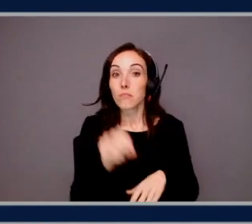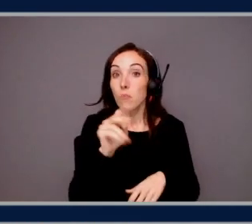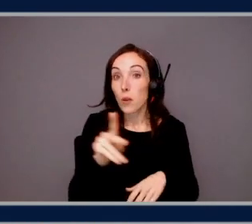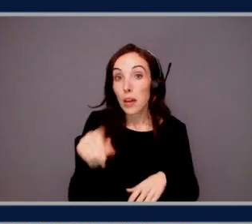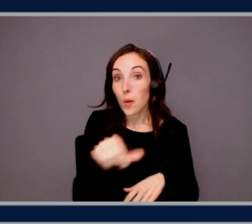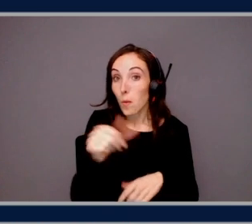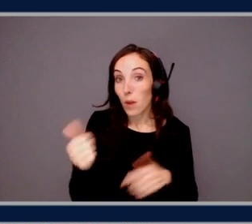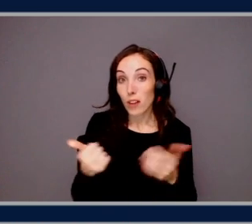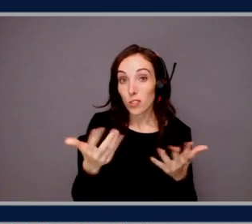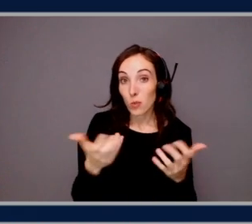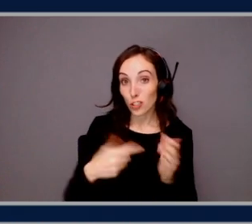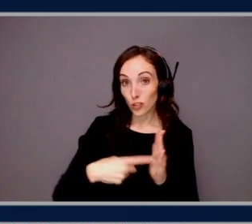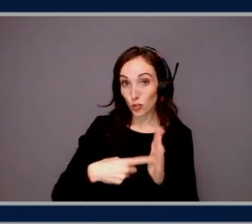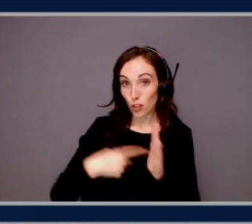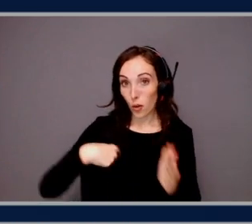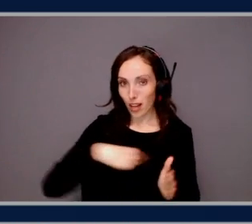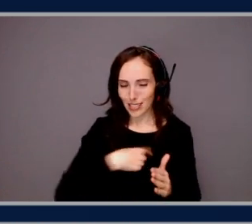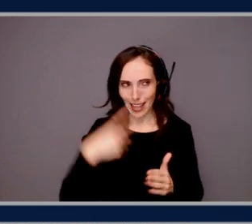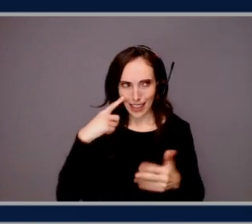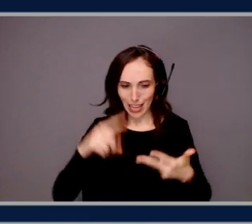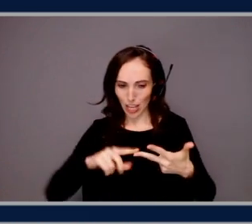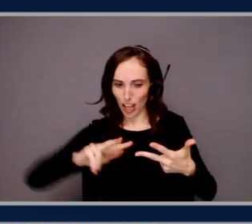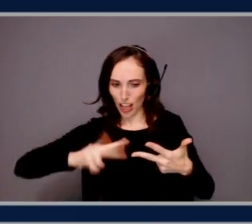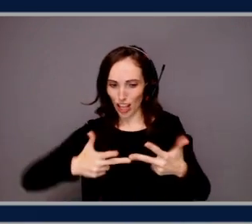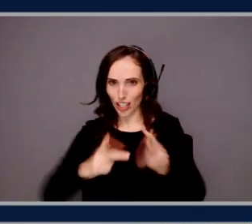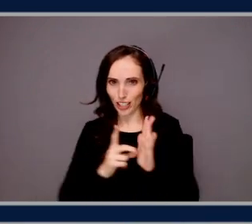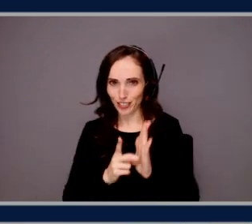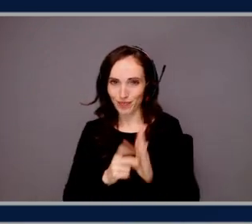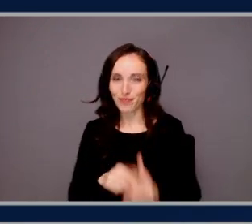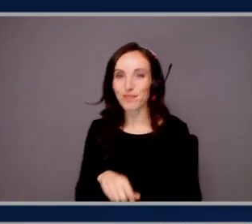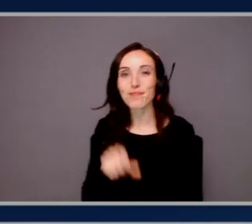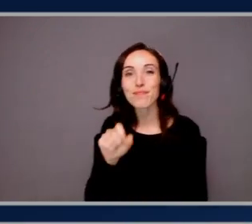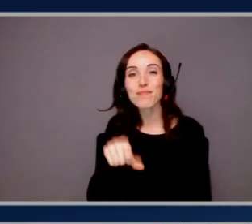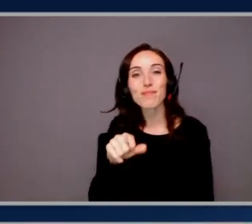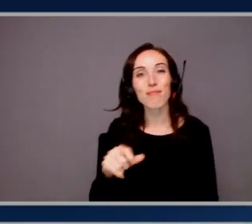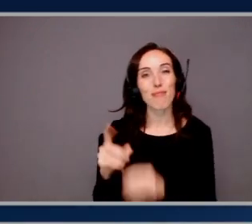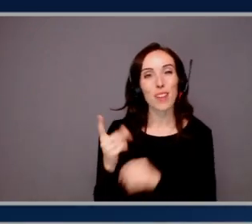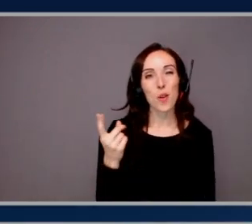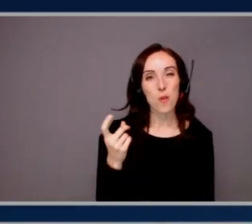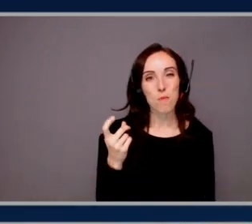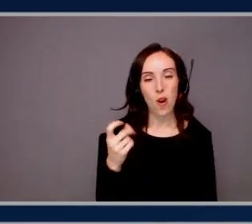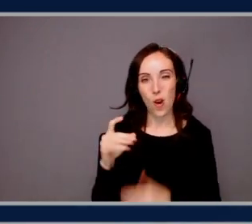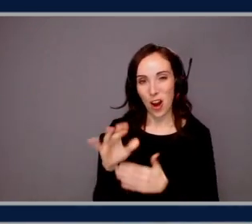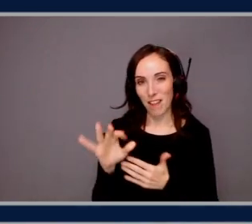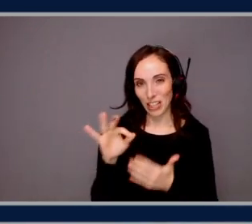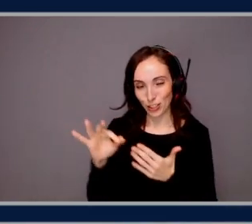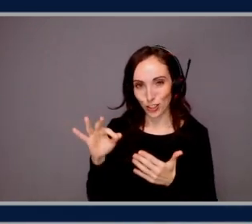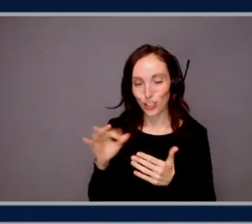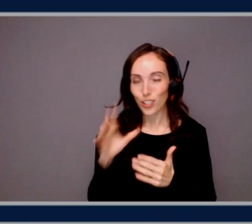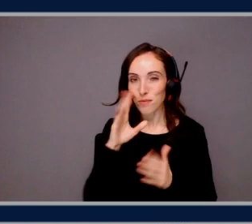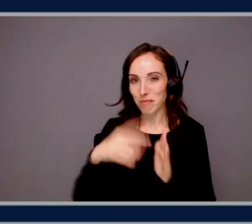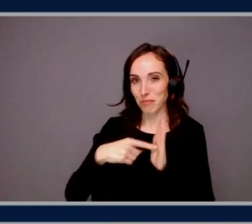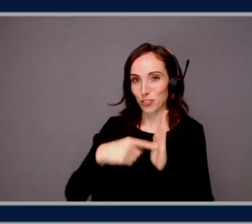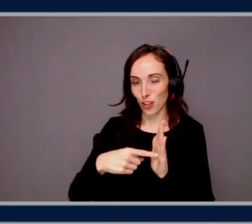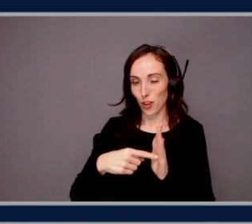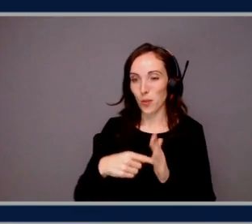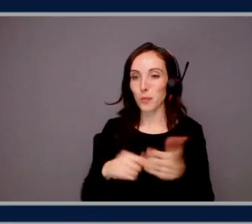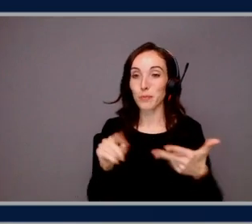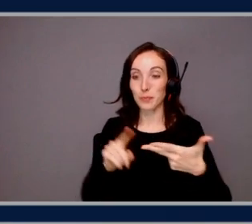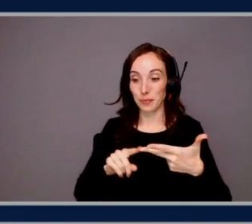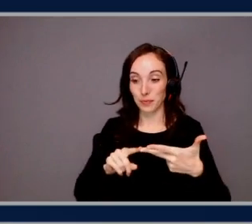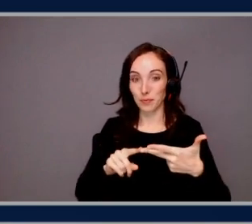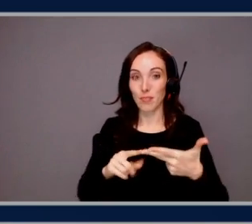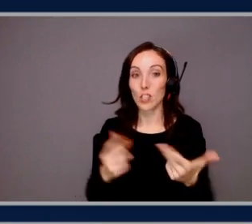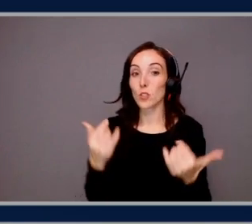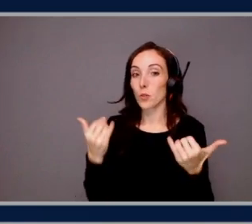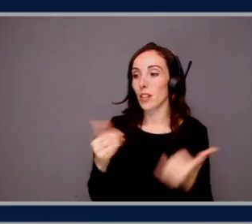us? Yeah, I think so, there's a third one. Yes, I'm going to show one more feature. And what we are going to do is, Firas